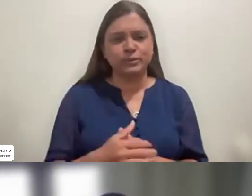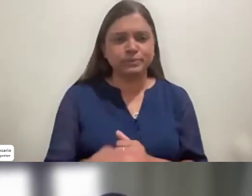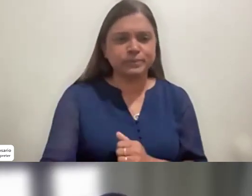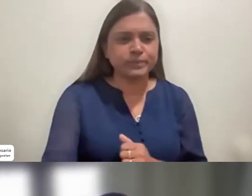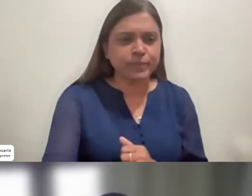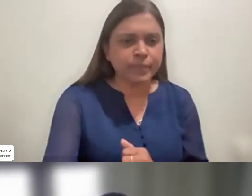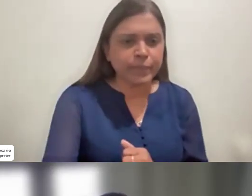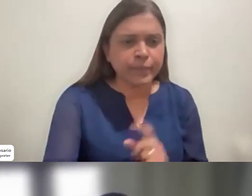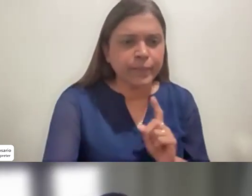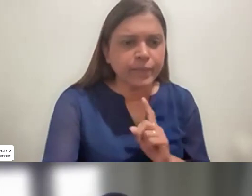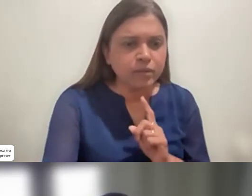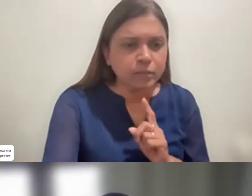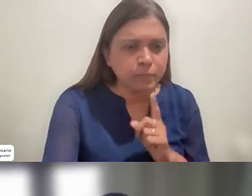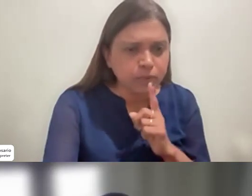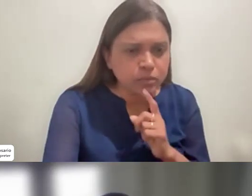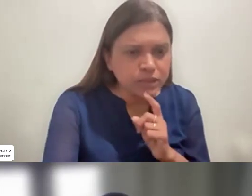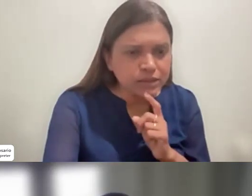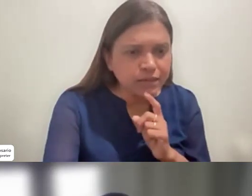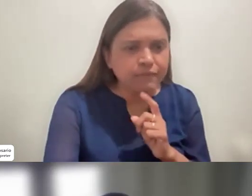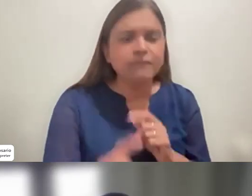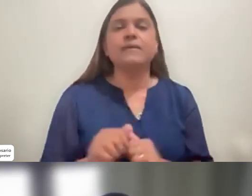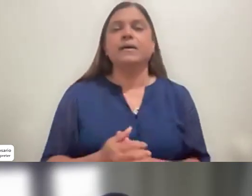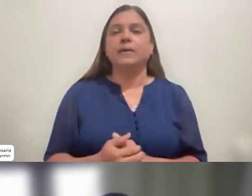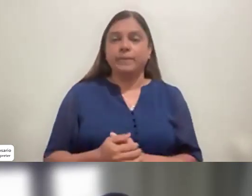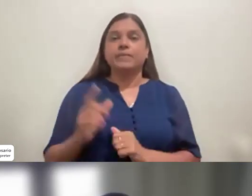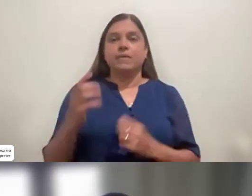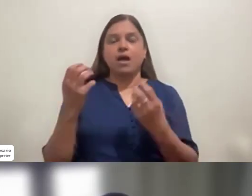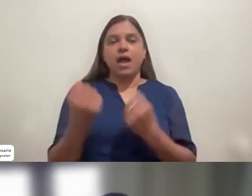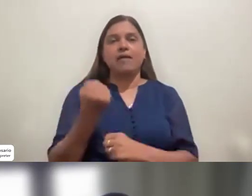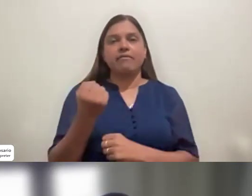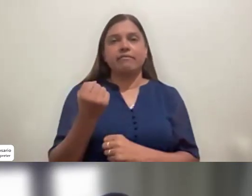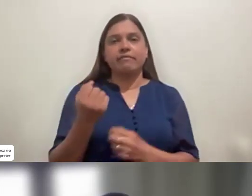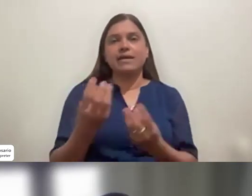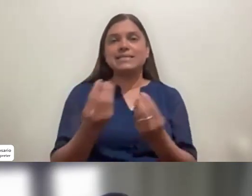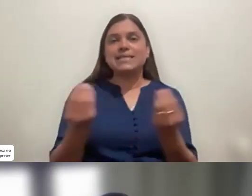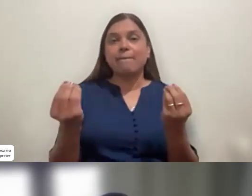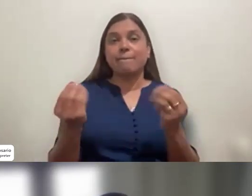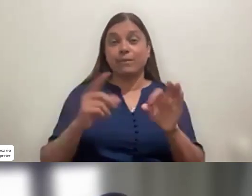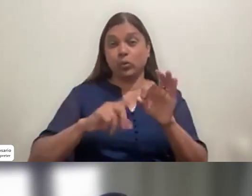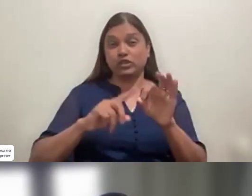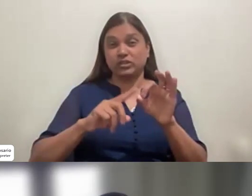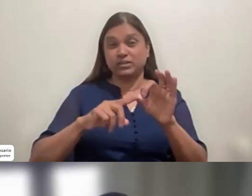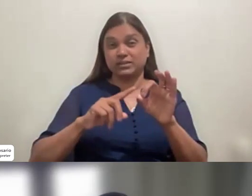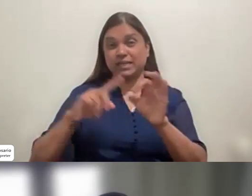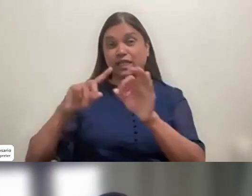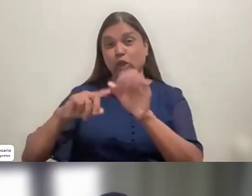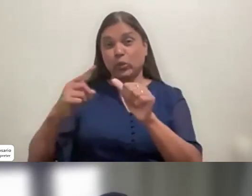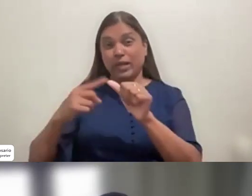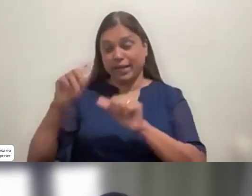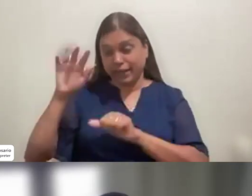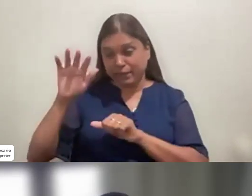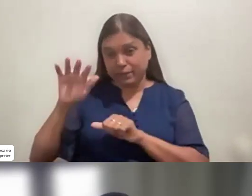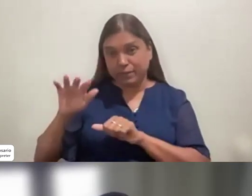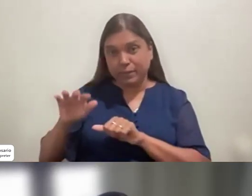Perfect. Okay, so there are some questions in the Q&A, and if